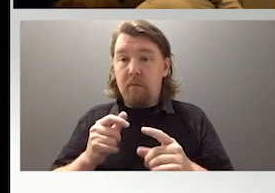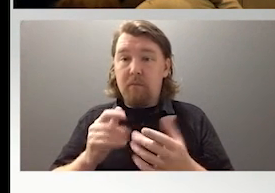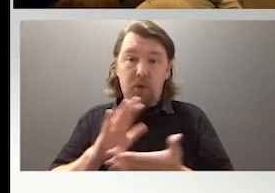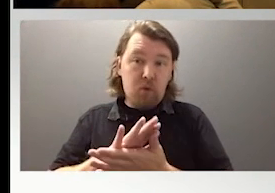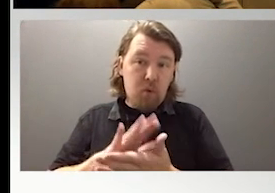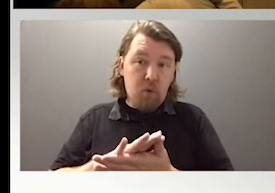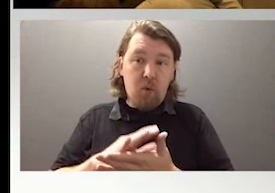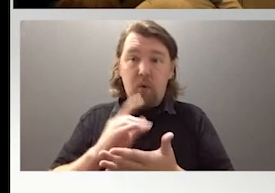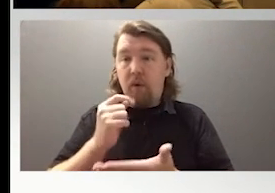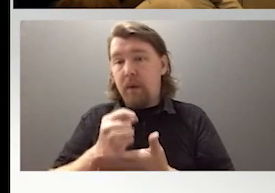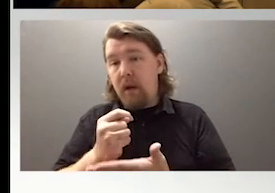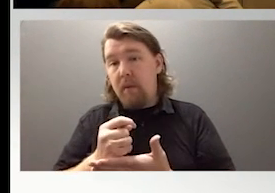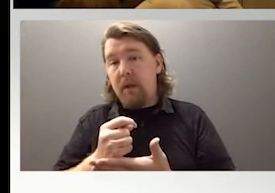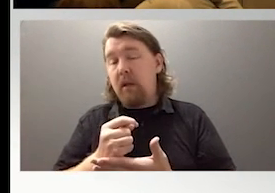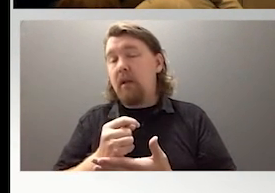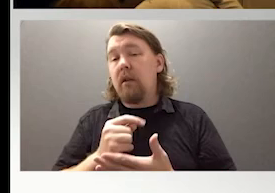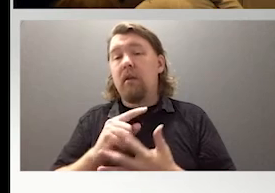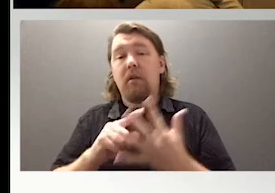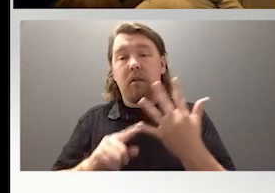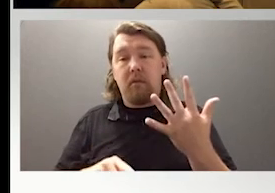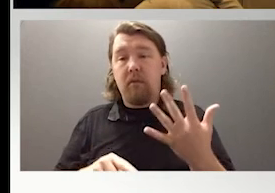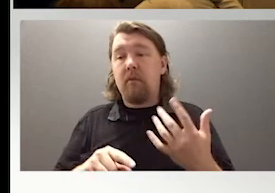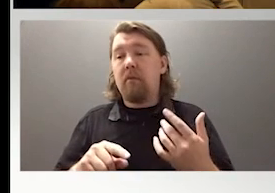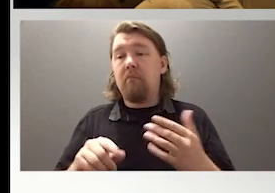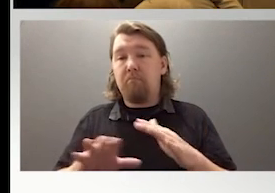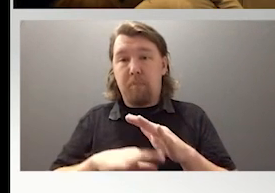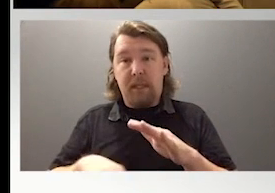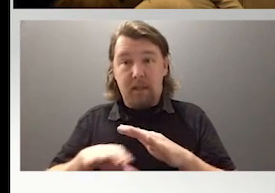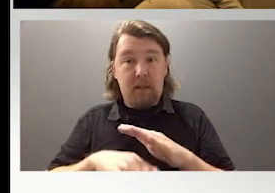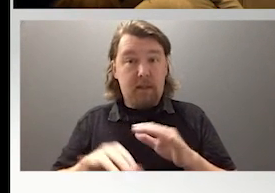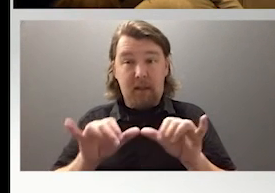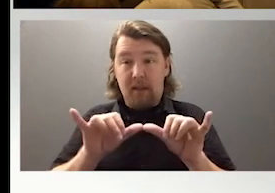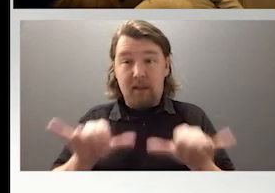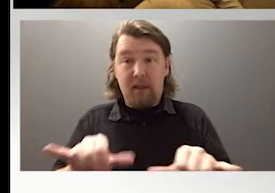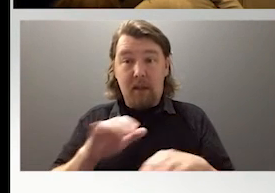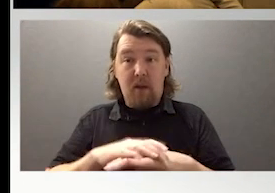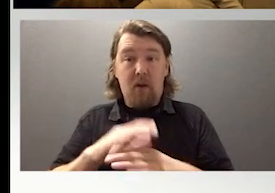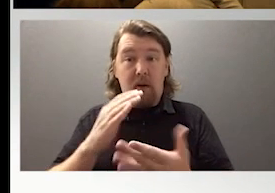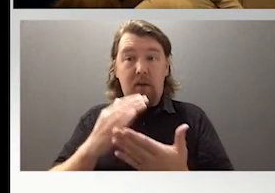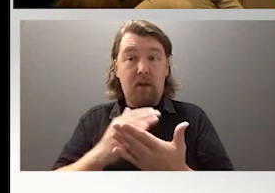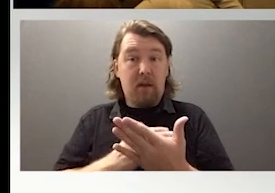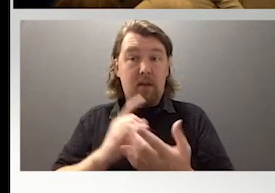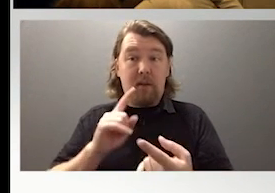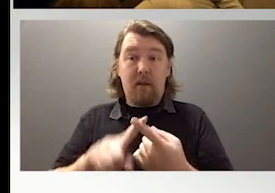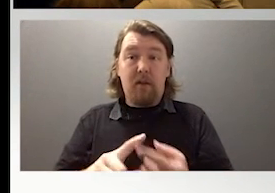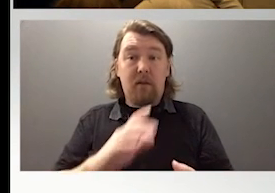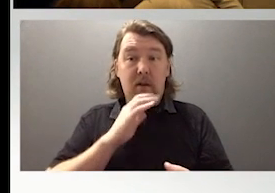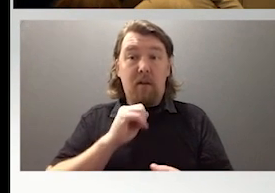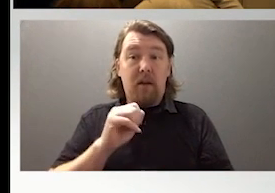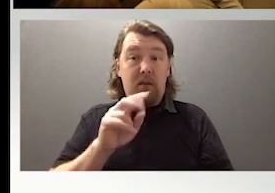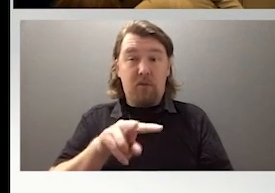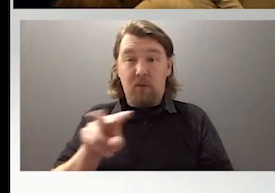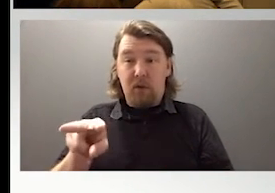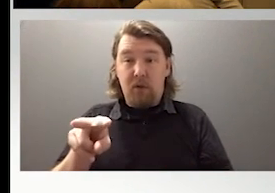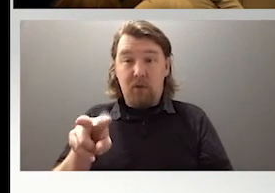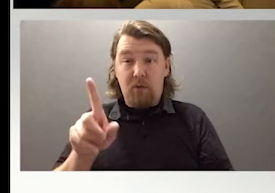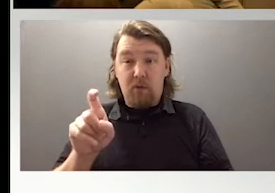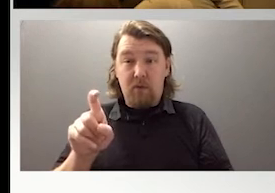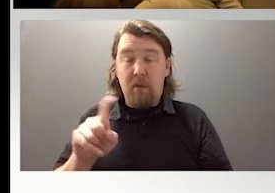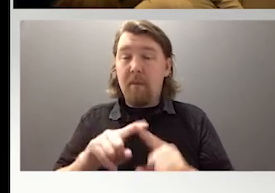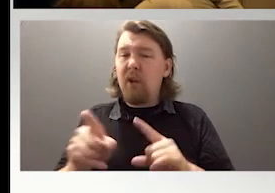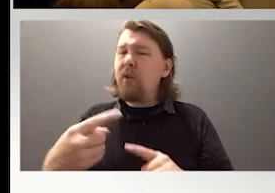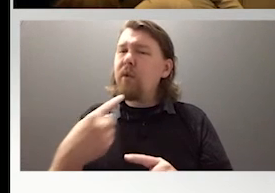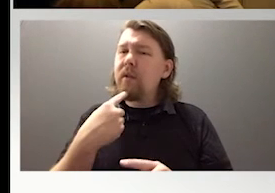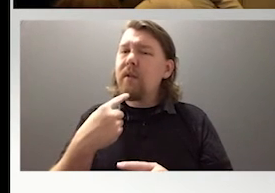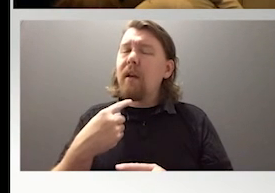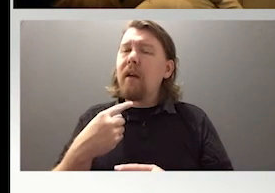the school, therapies, and all that, basically they will stay on the list until they are 22. But you